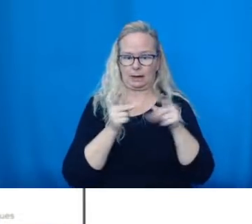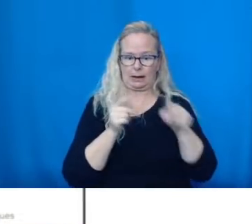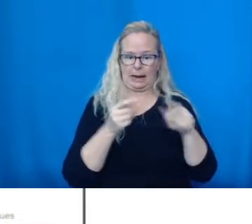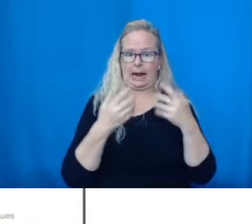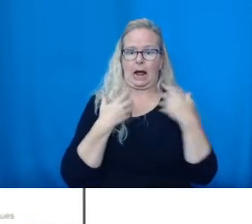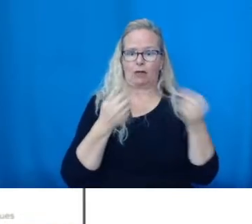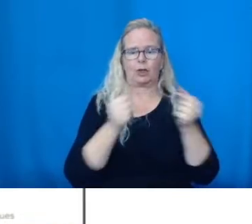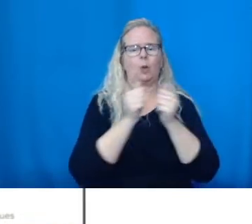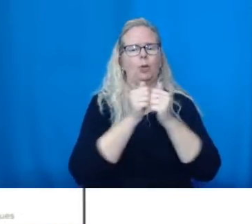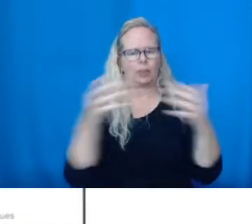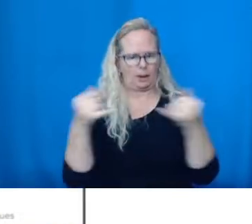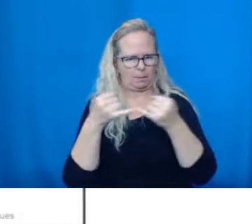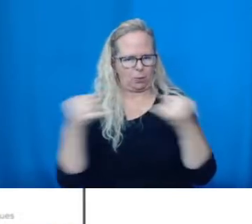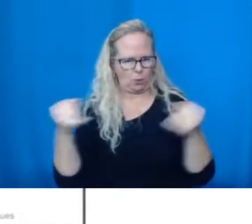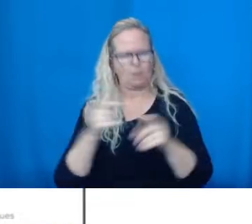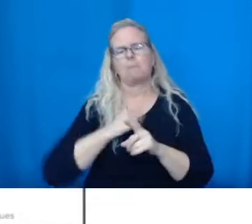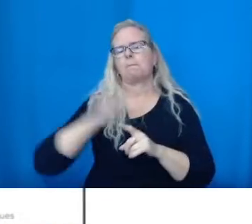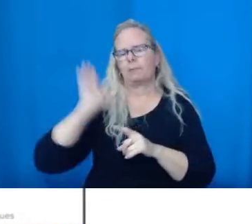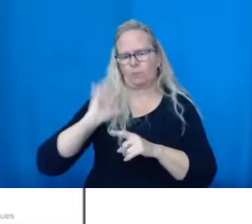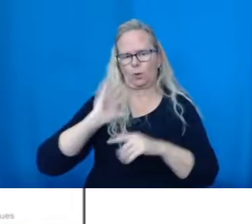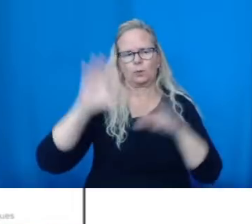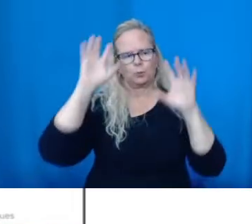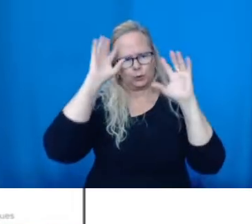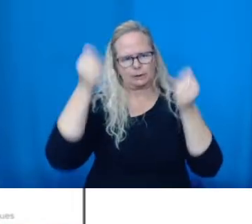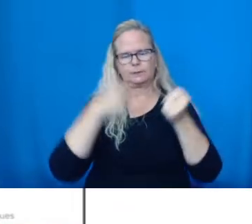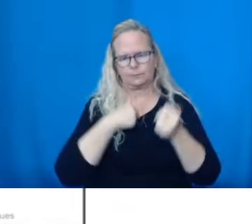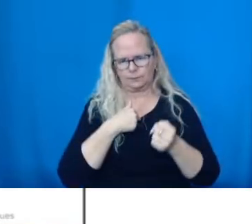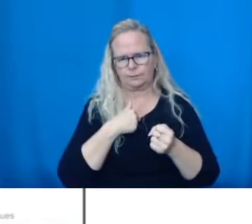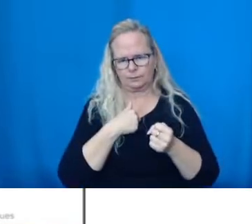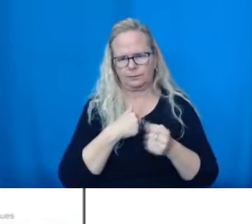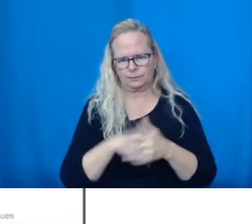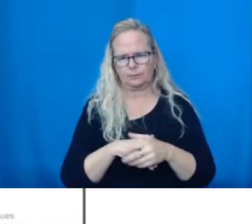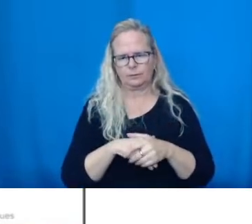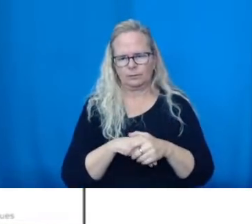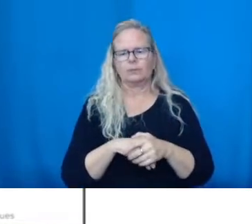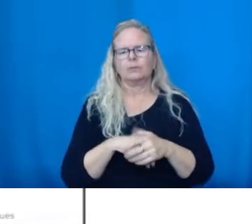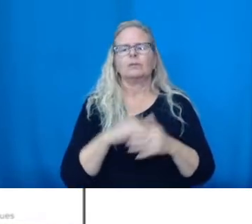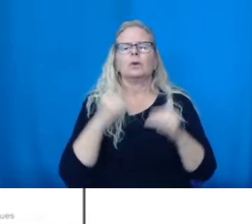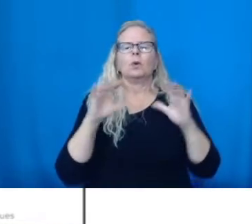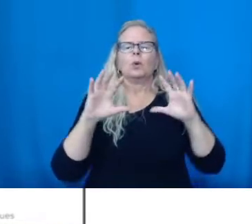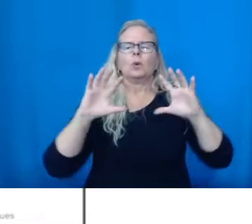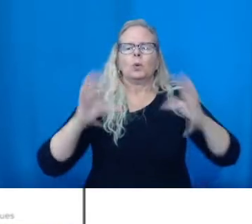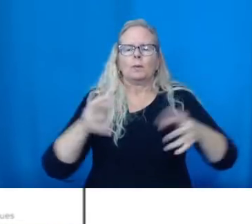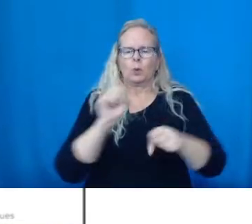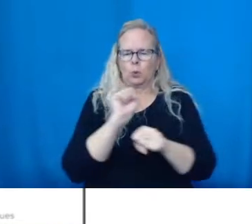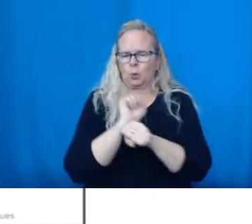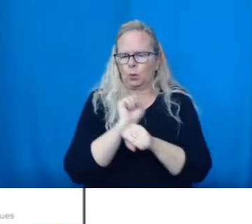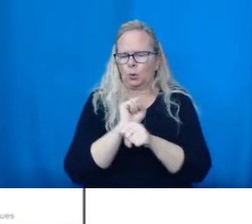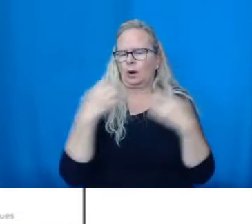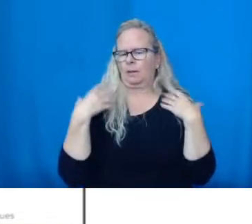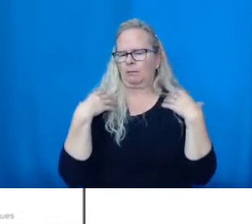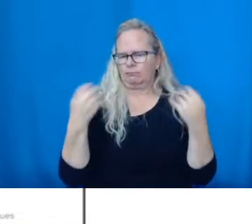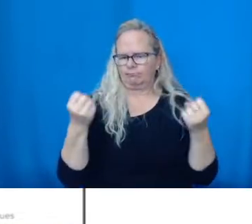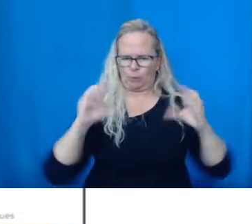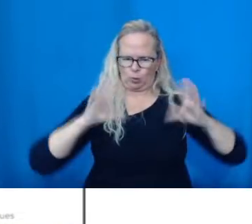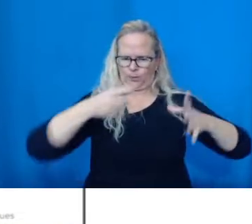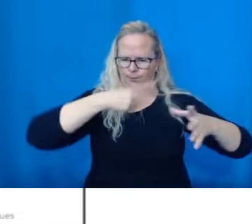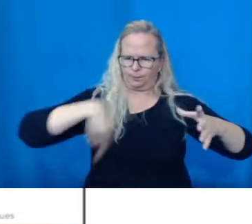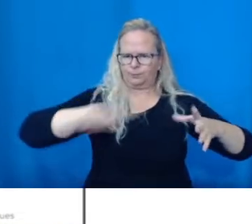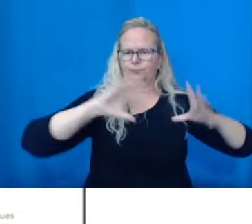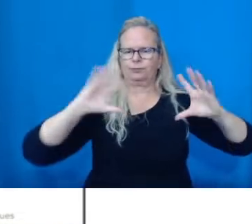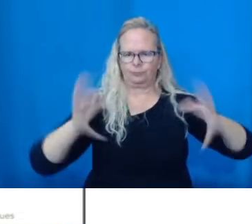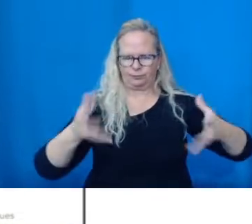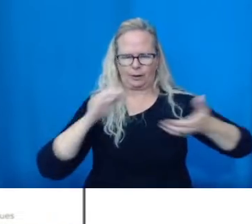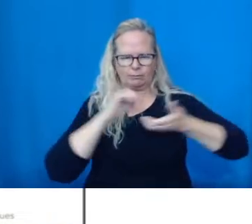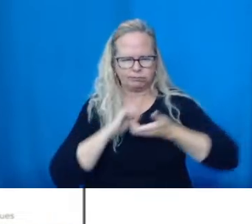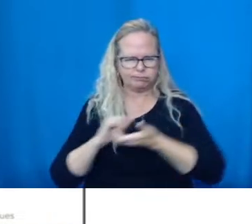health scientists. And we're also, we work closely with the World Health Network. We're a partner with them as well. And they've